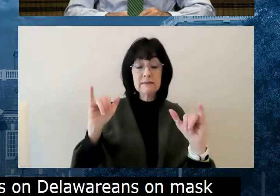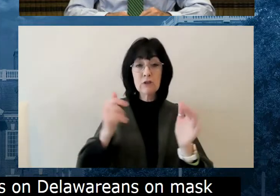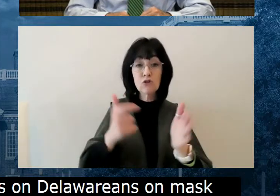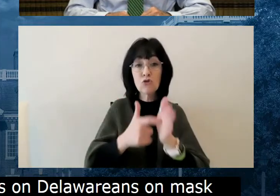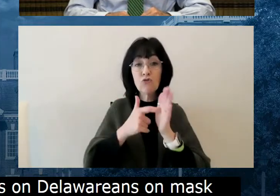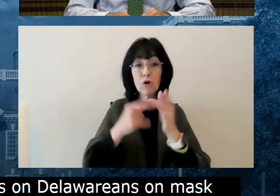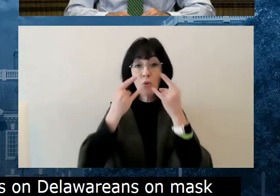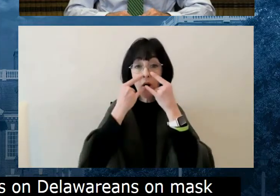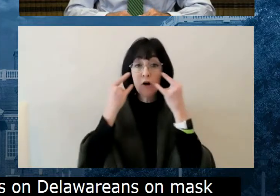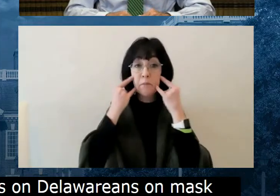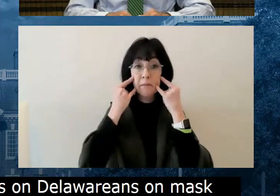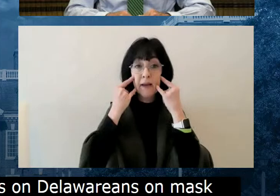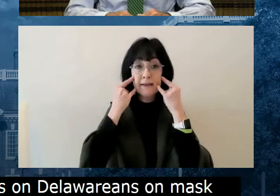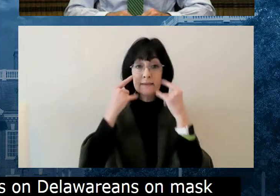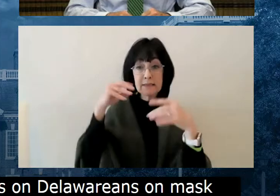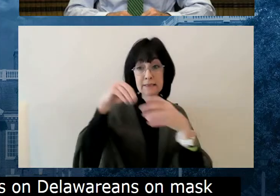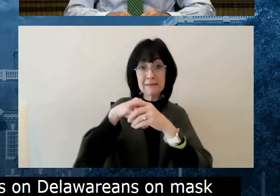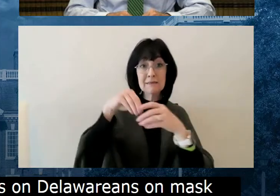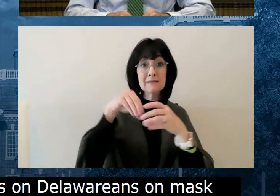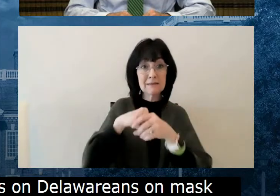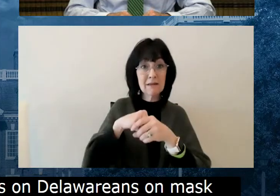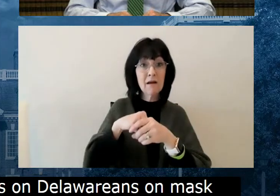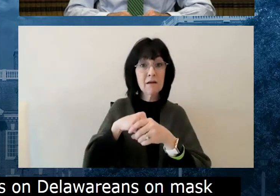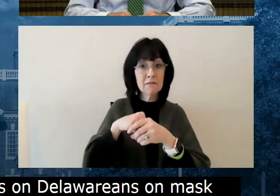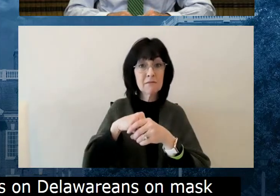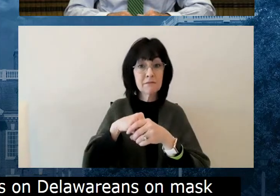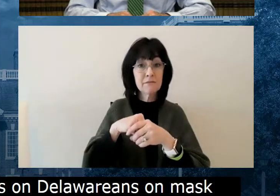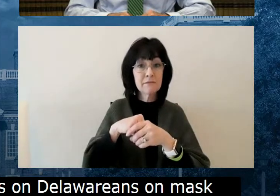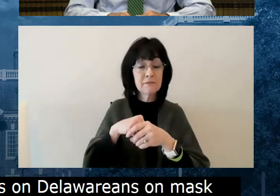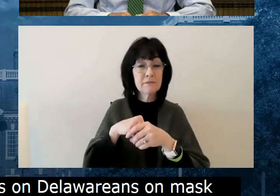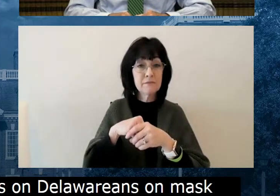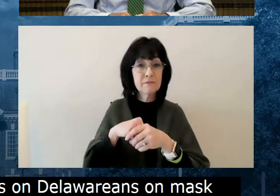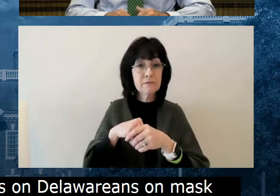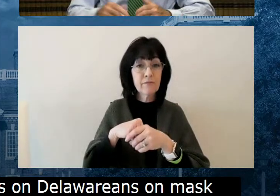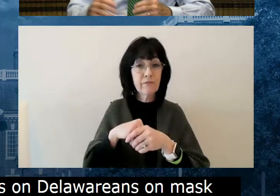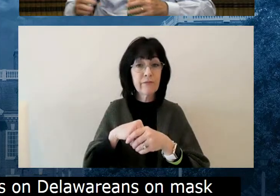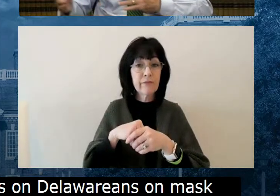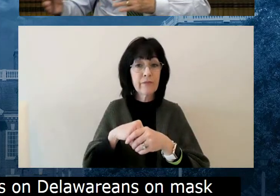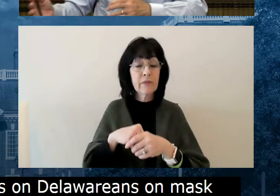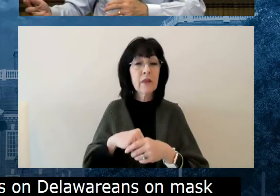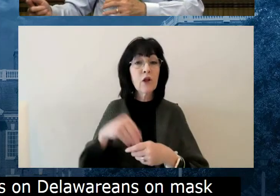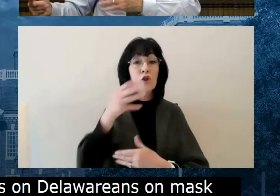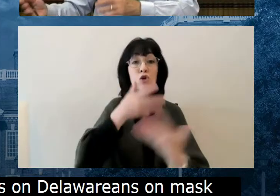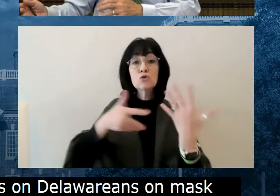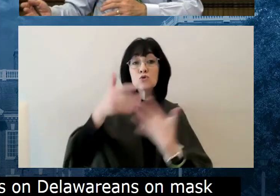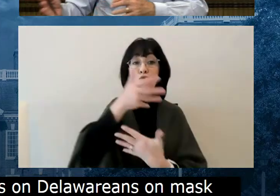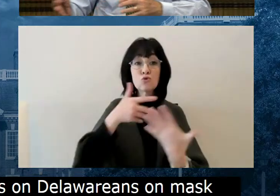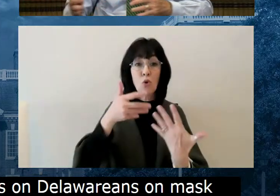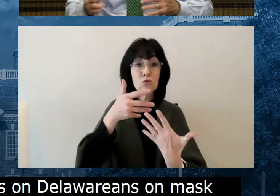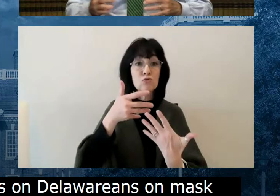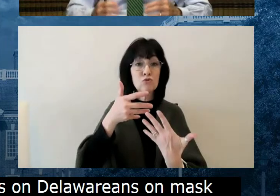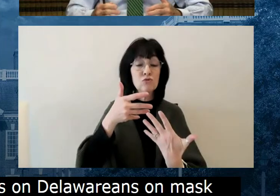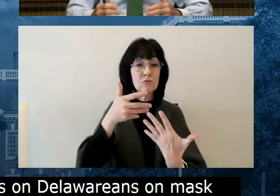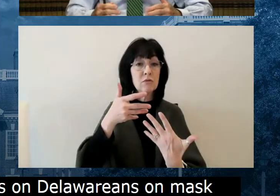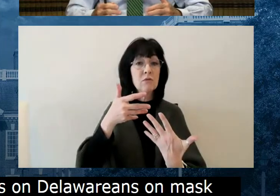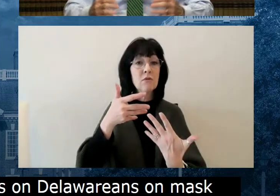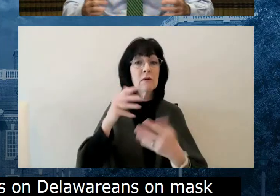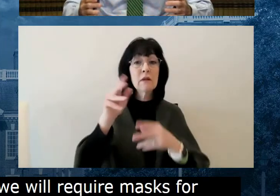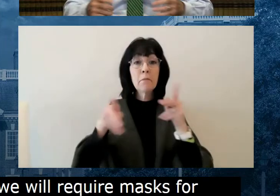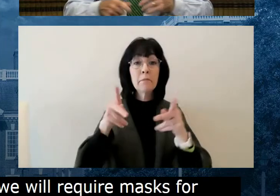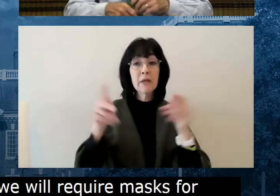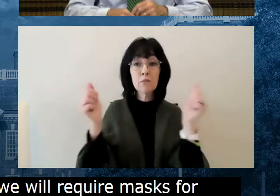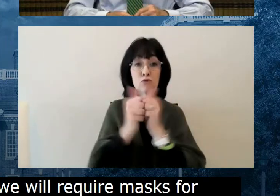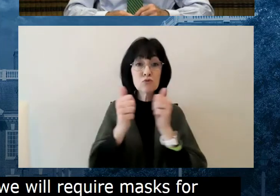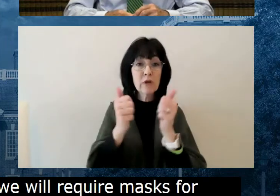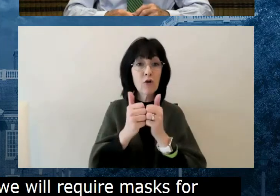indoor activity. We are going to reduce the social distancing requirement from 6 feet to 3 feet,